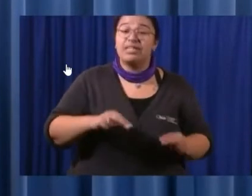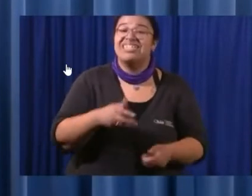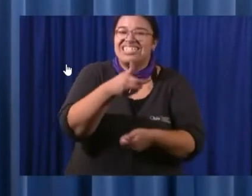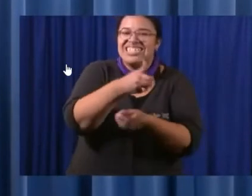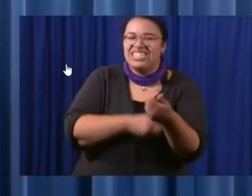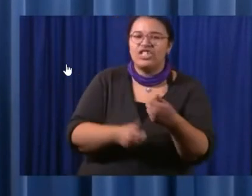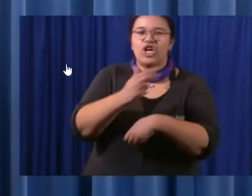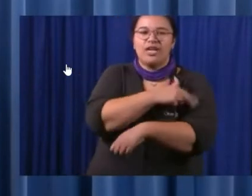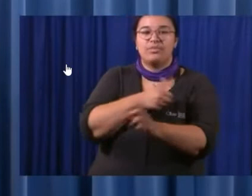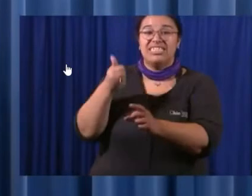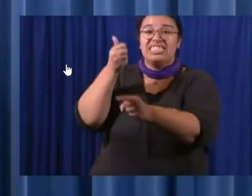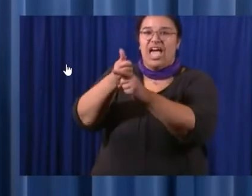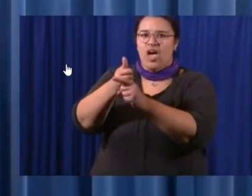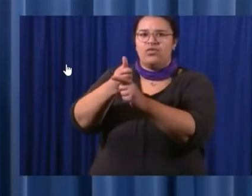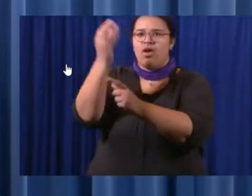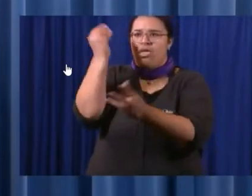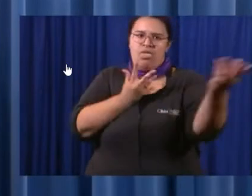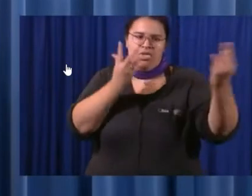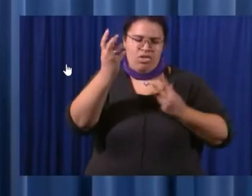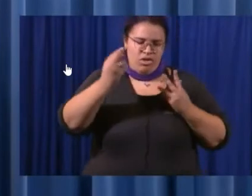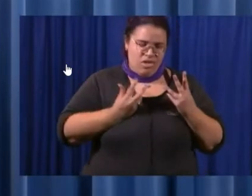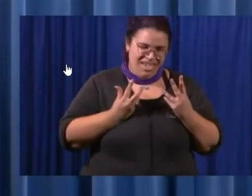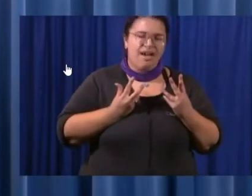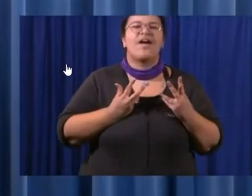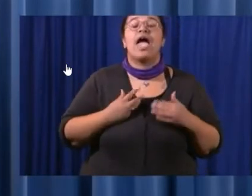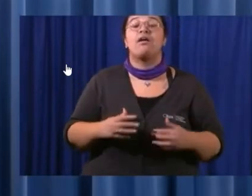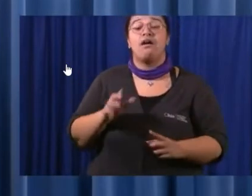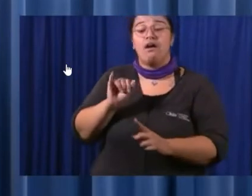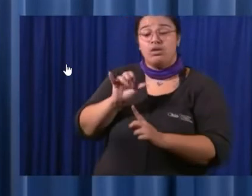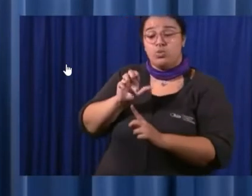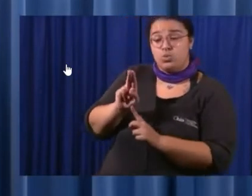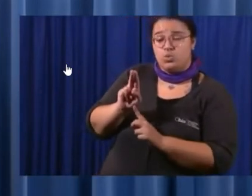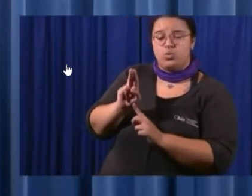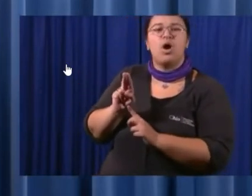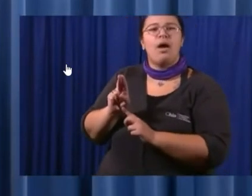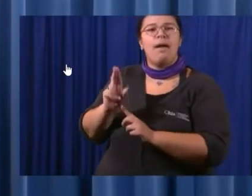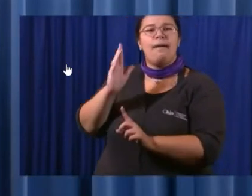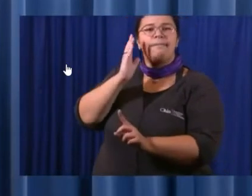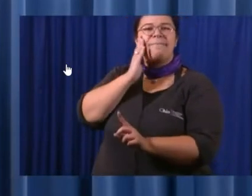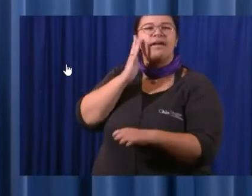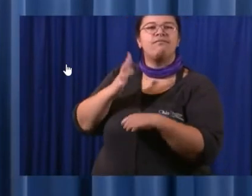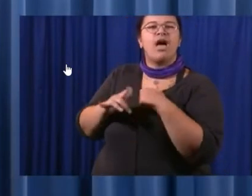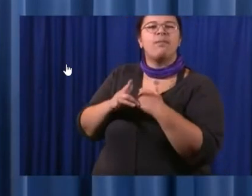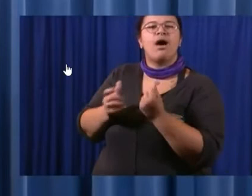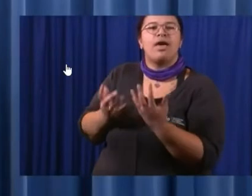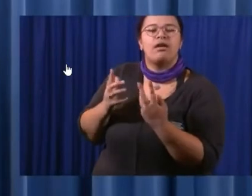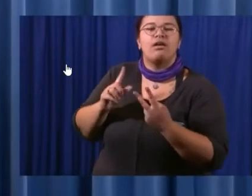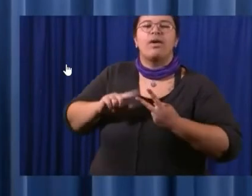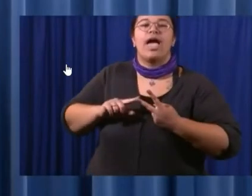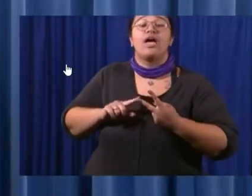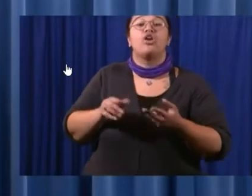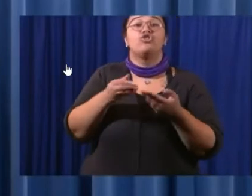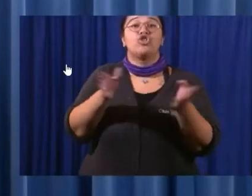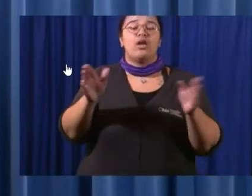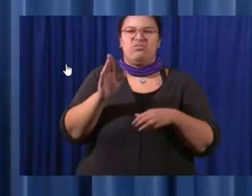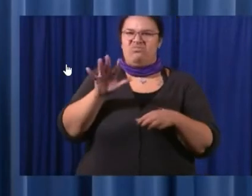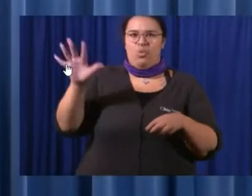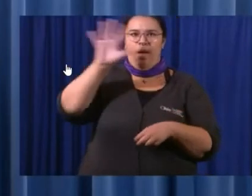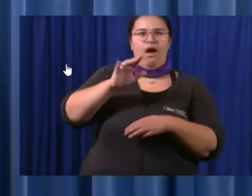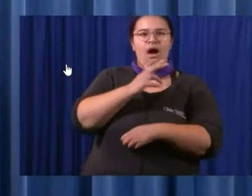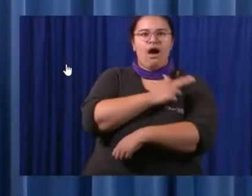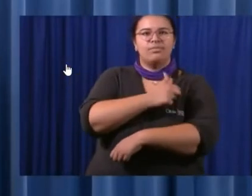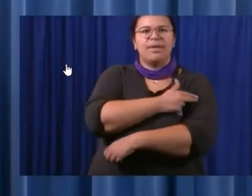basically how many beds they have in ICU left and how many beds they have, general beds they have. And so we're going to